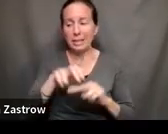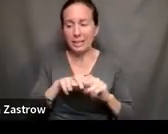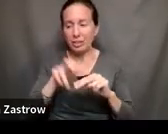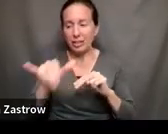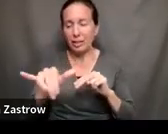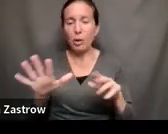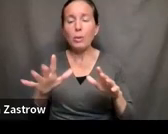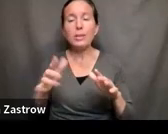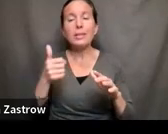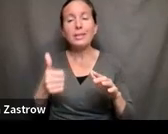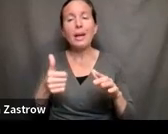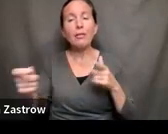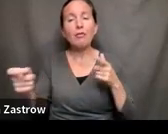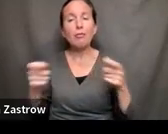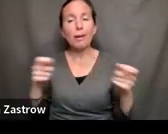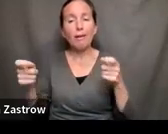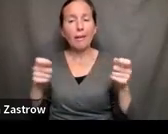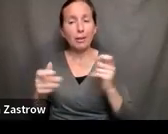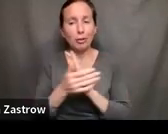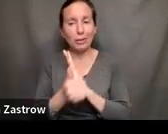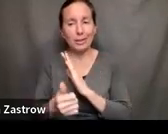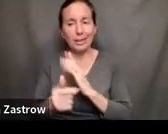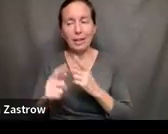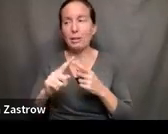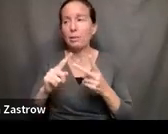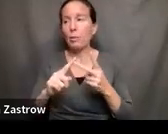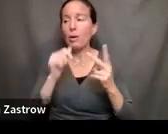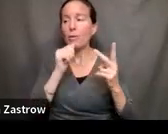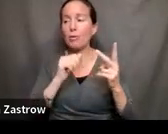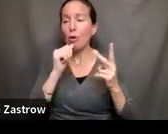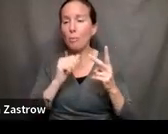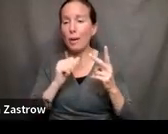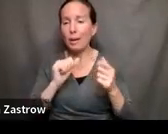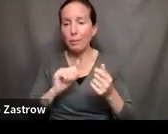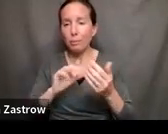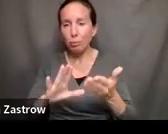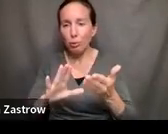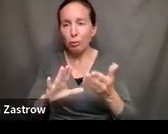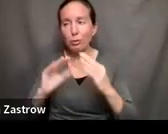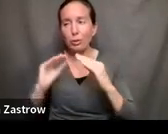self-regulation skills, or, you know, coping mechanisms, or